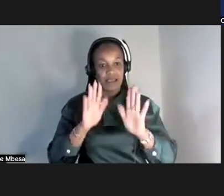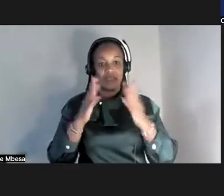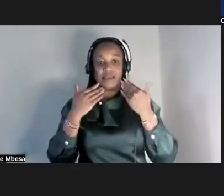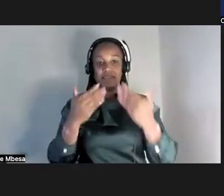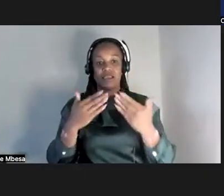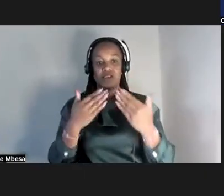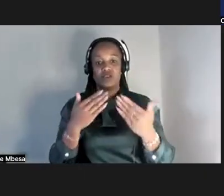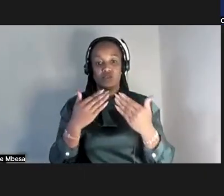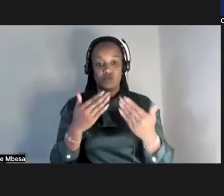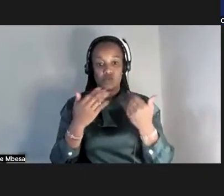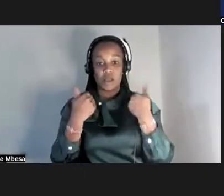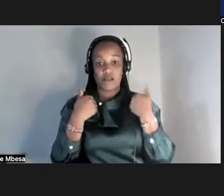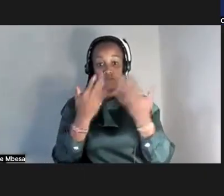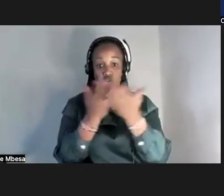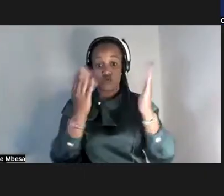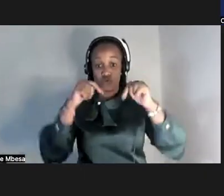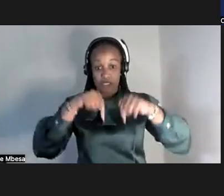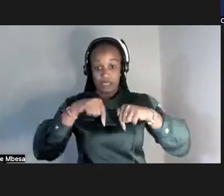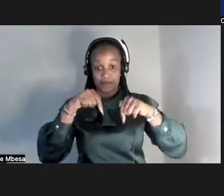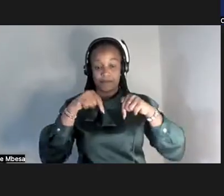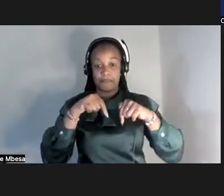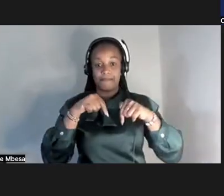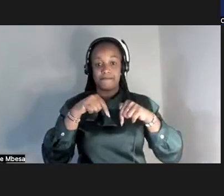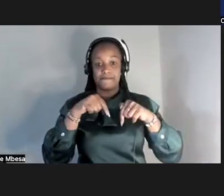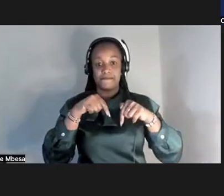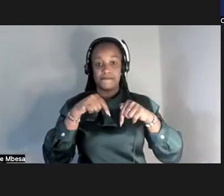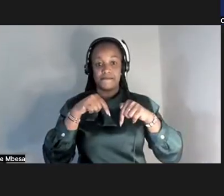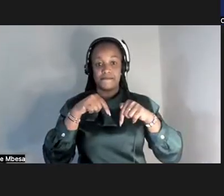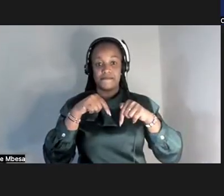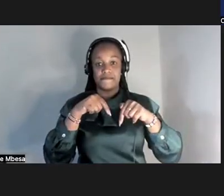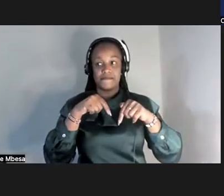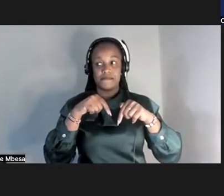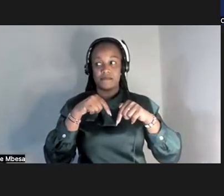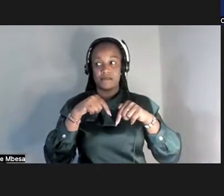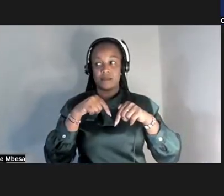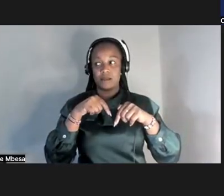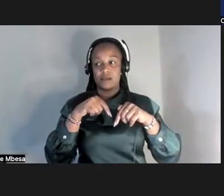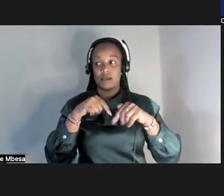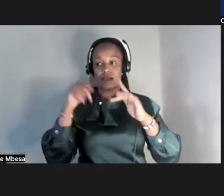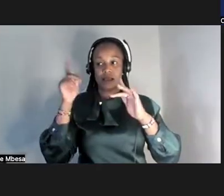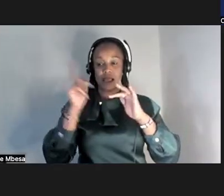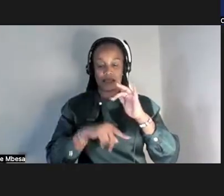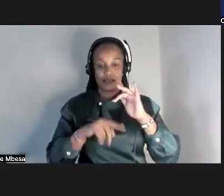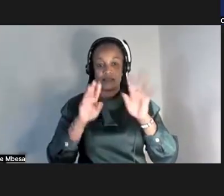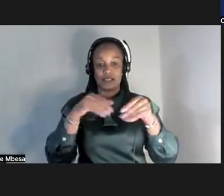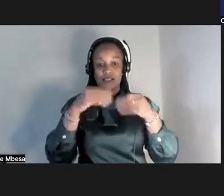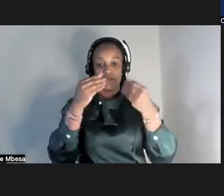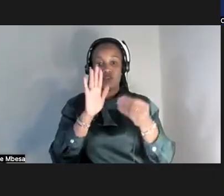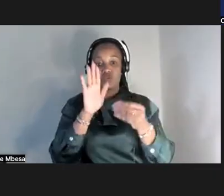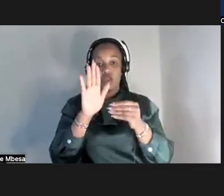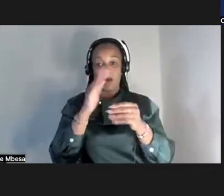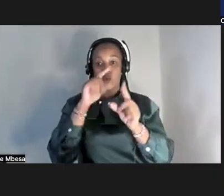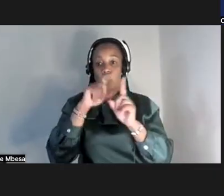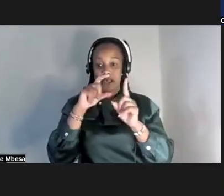hour today. I can't do your brilliant words justice by summarizing it, but I